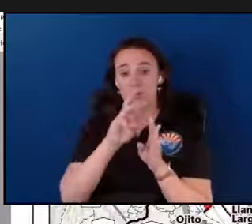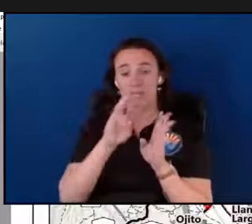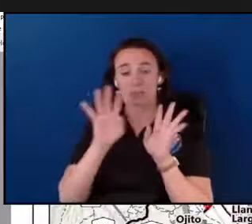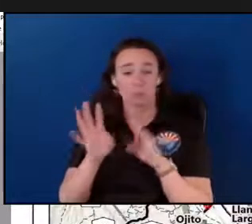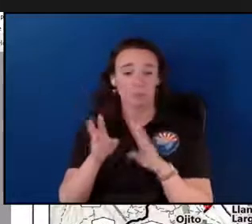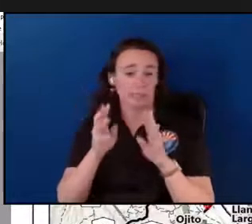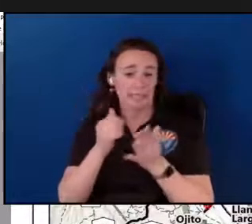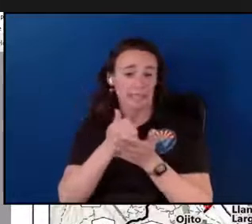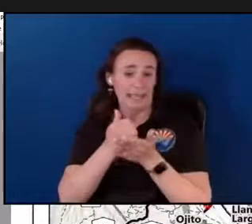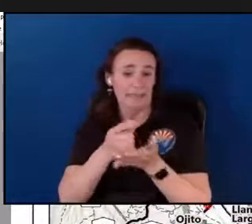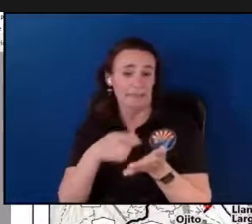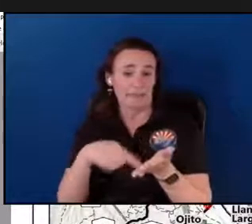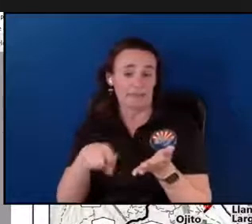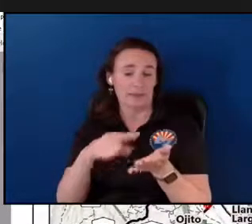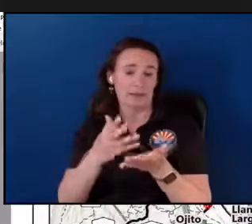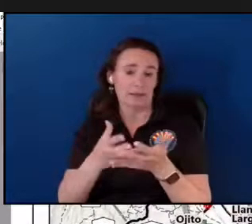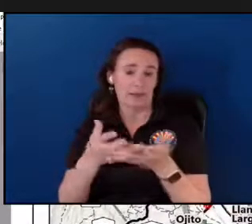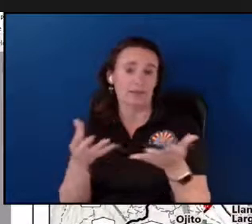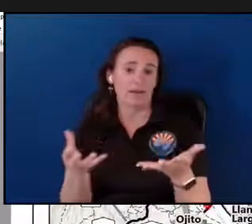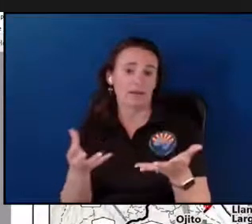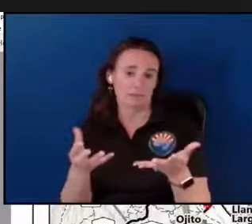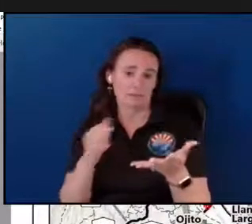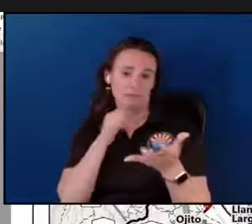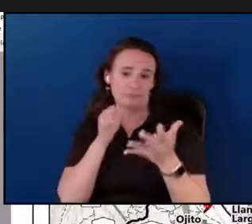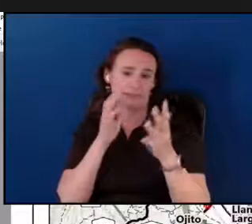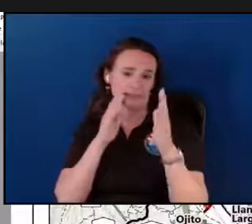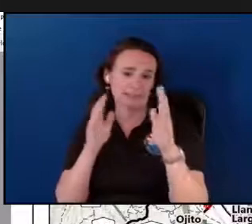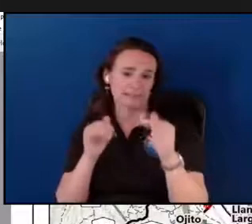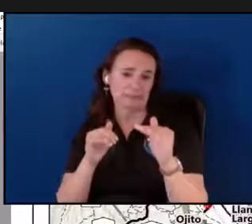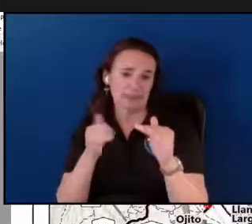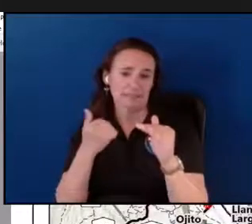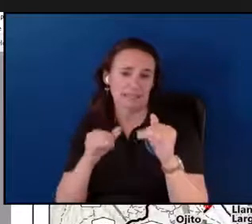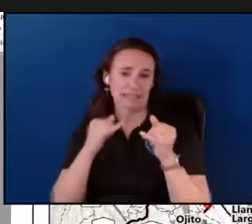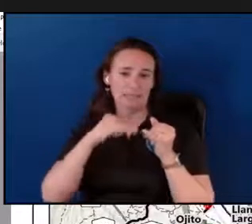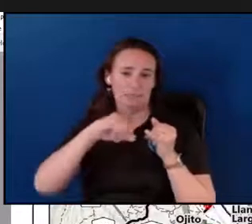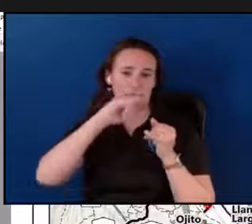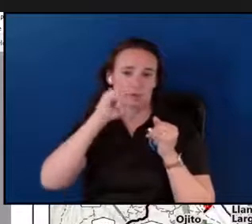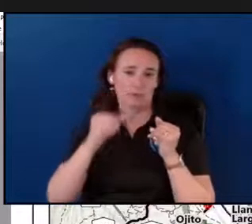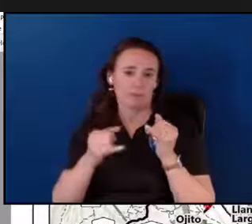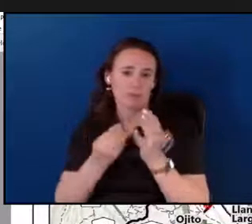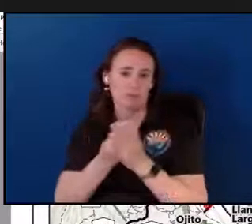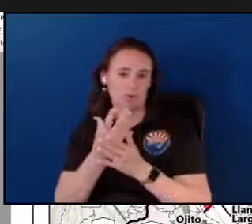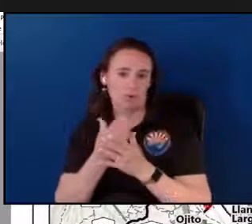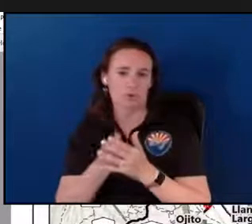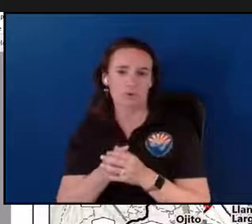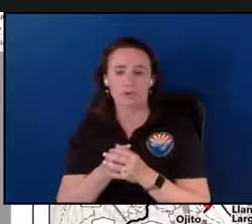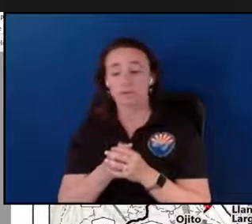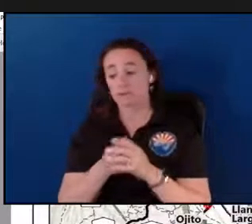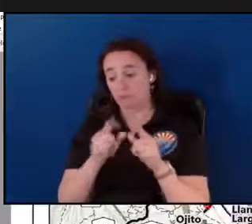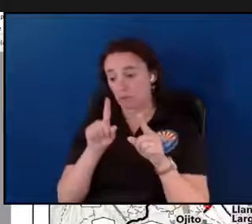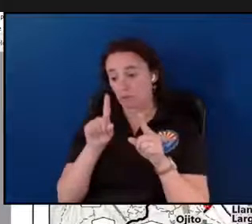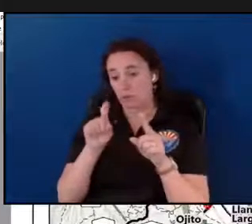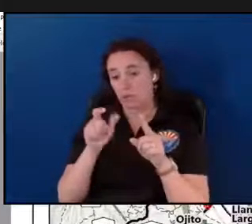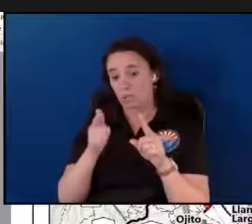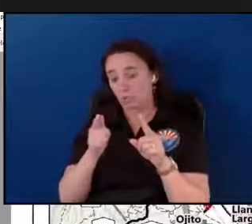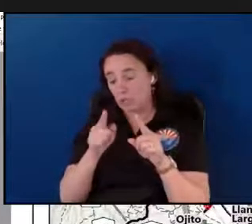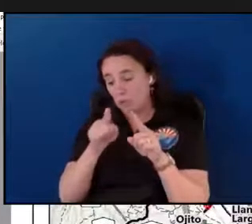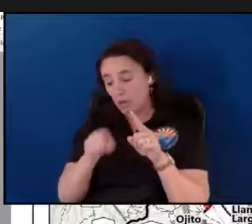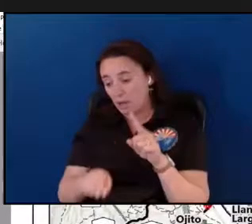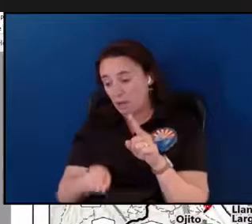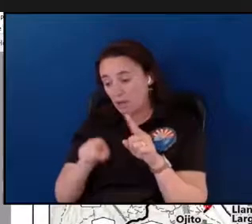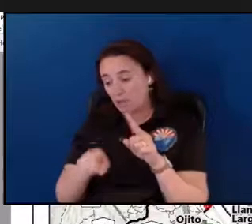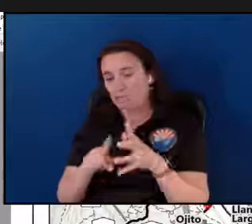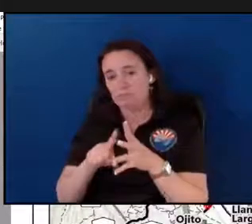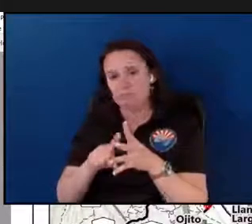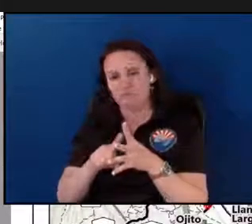folks quite a bit, not expecting any perimeter growth there. Down on the 121 corridor, things are starting to quiet down. You'll